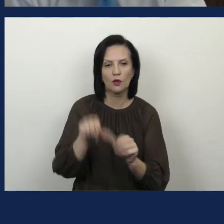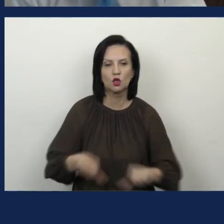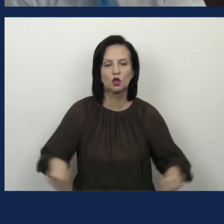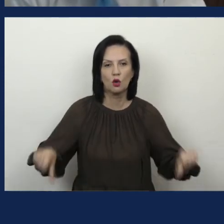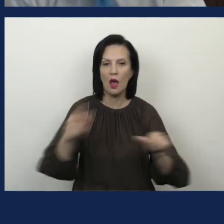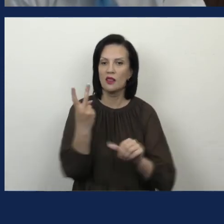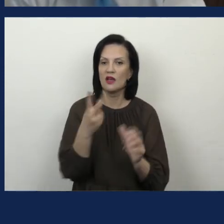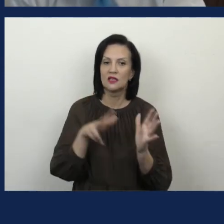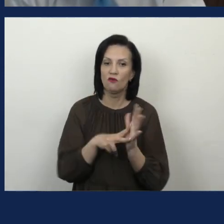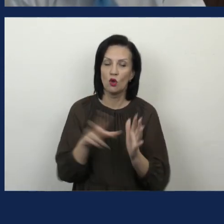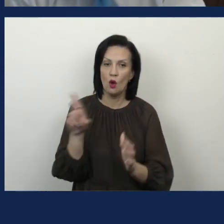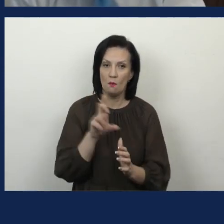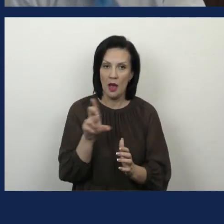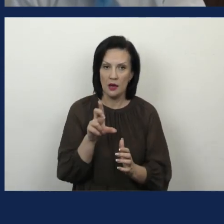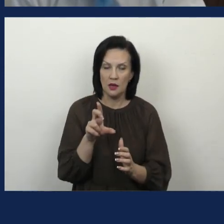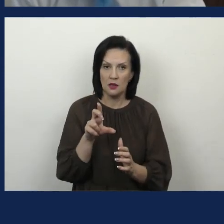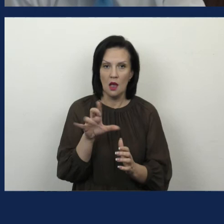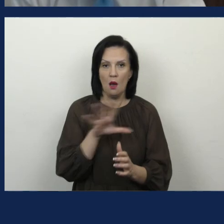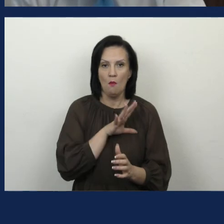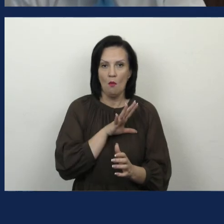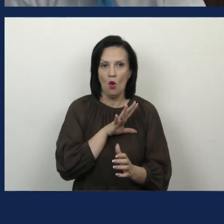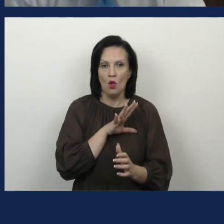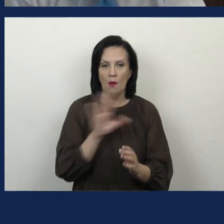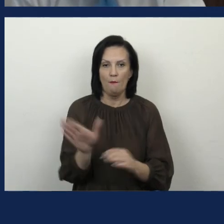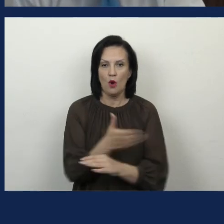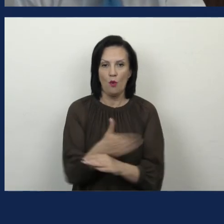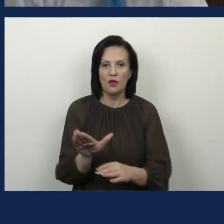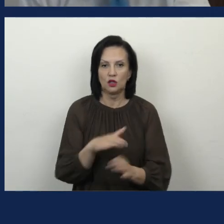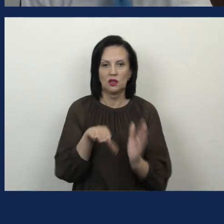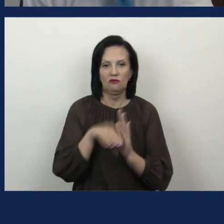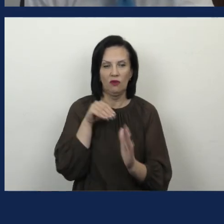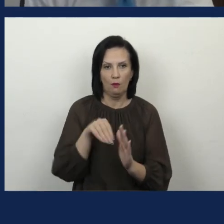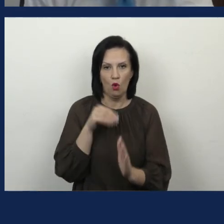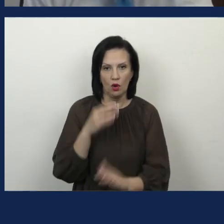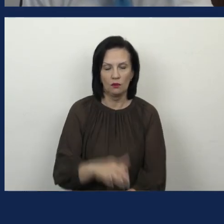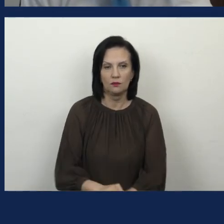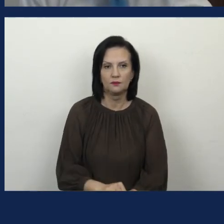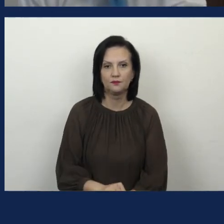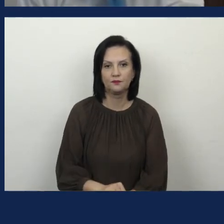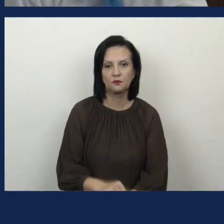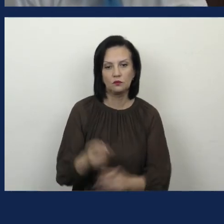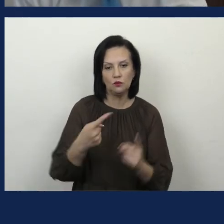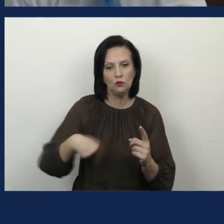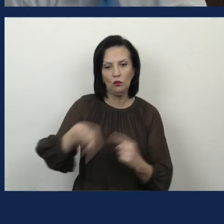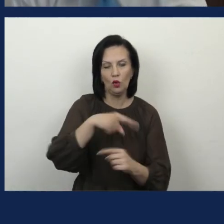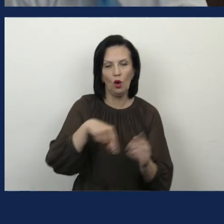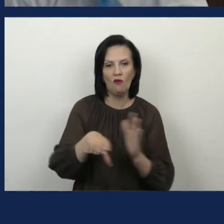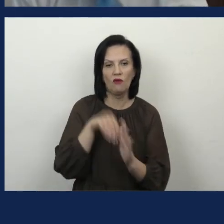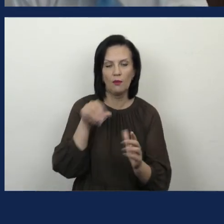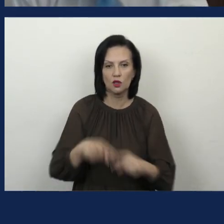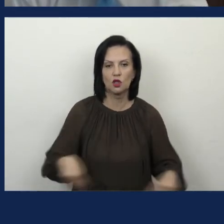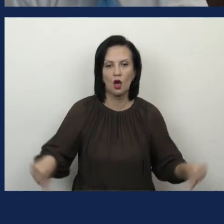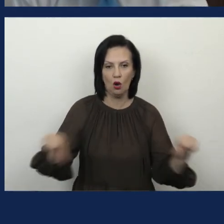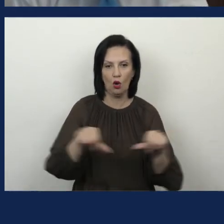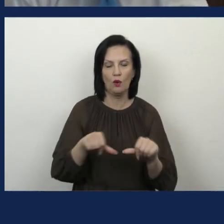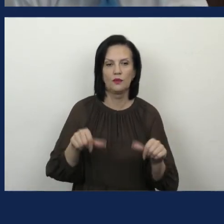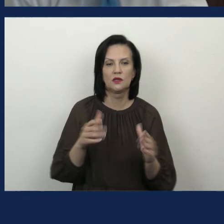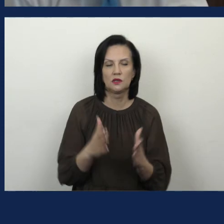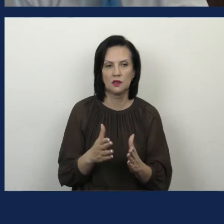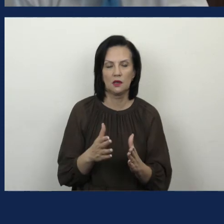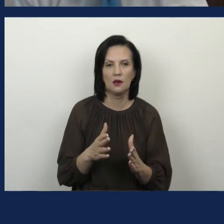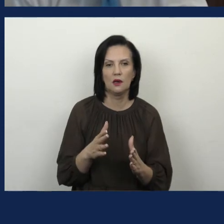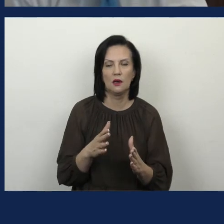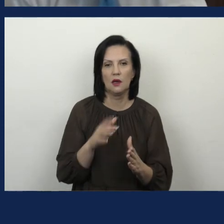election commission was set up, and on the 28th of March, the interim election took place. The district